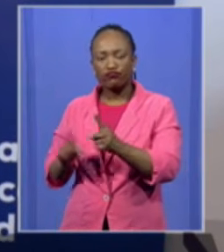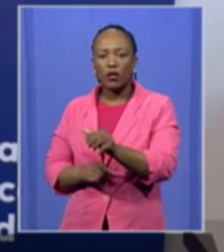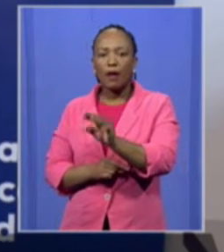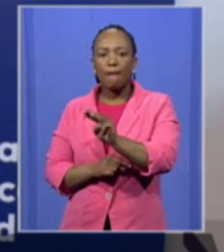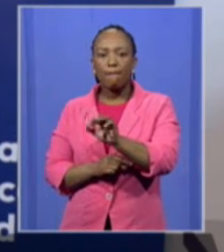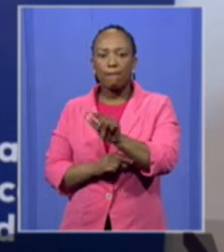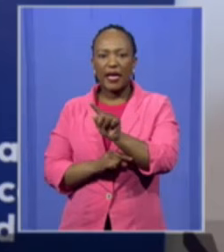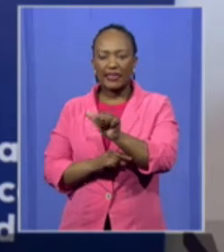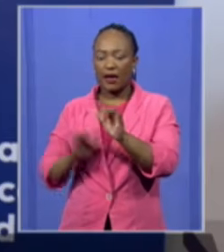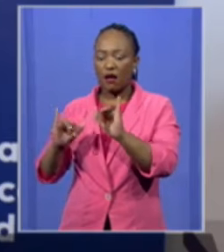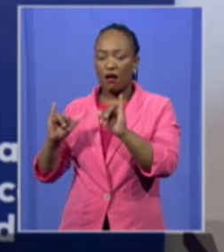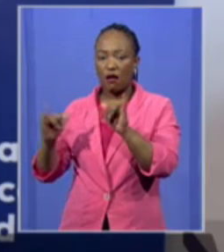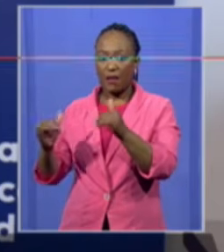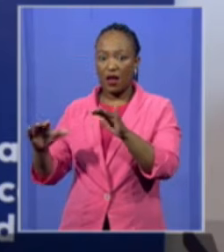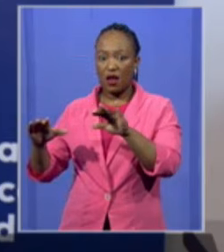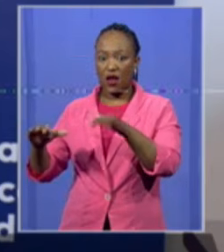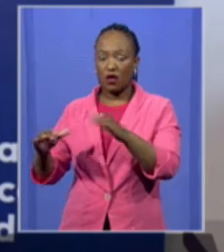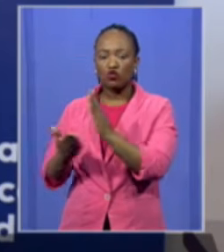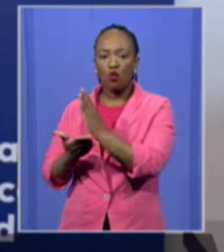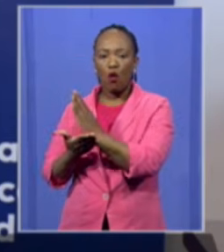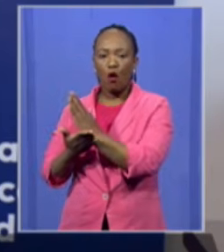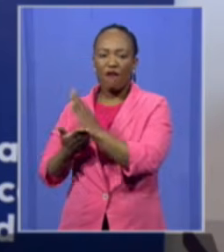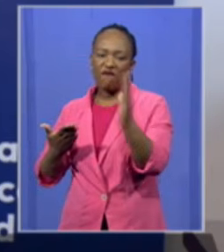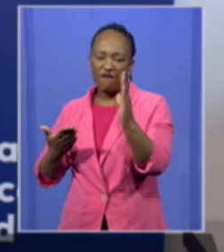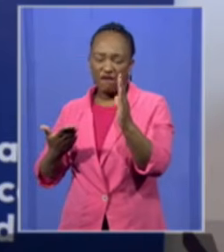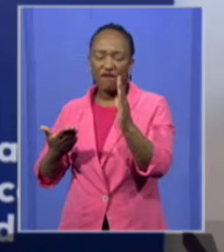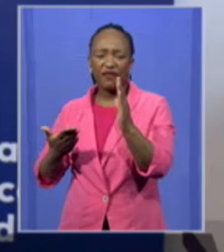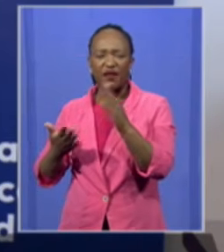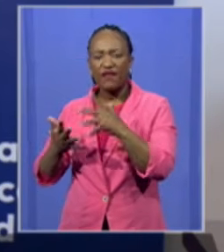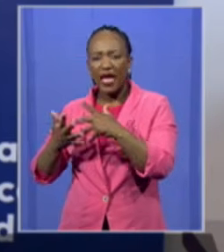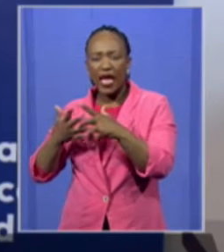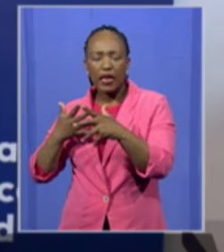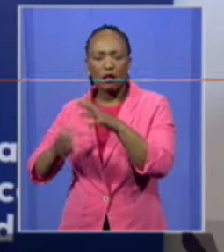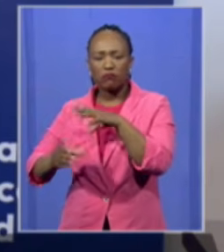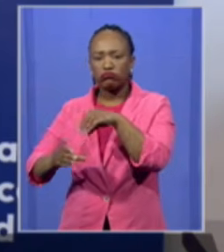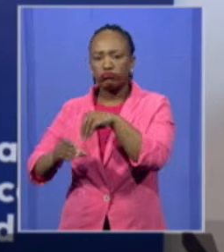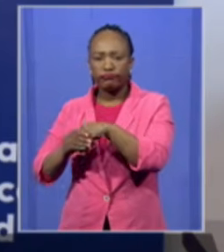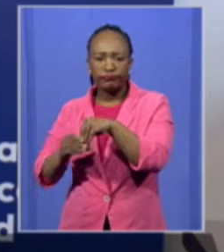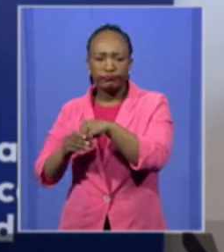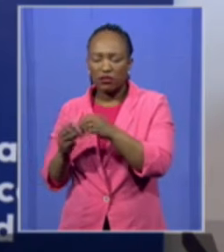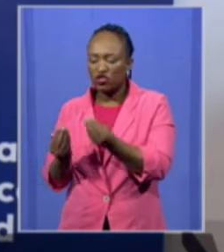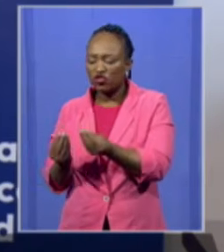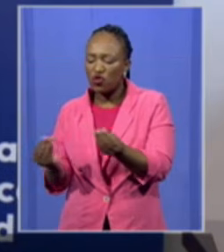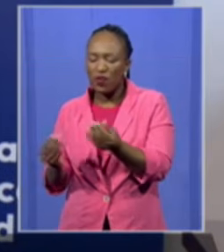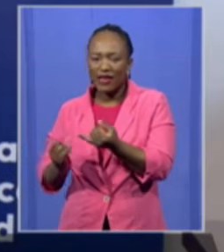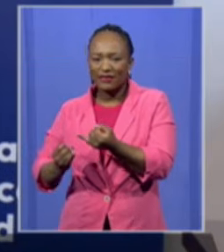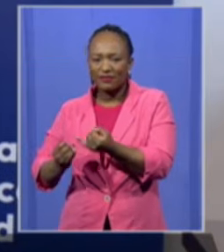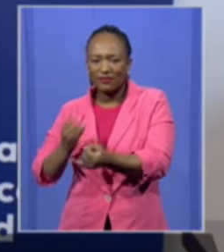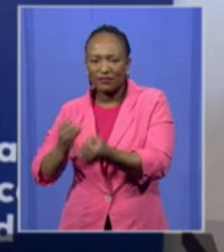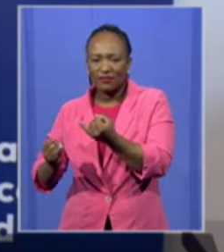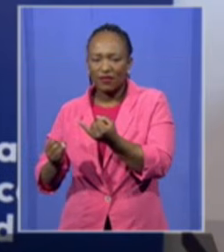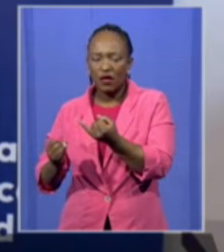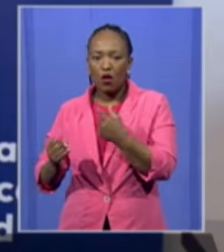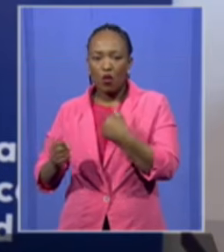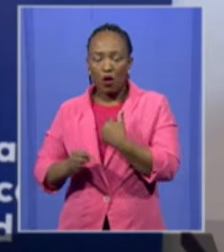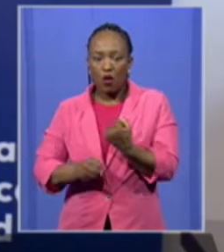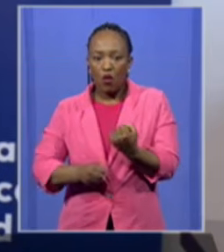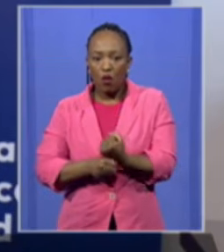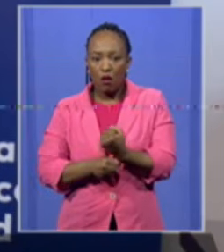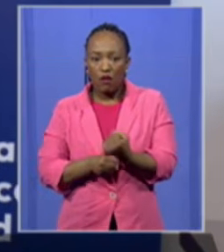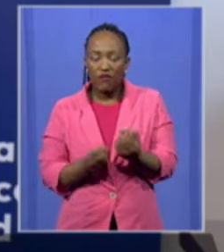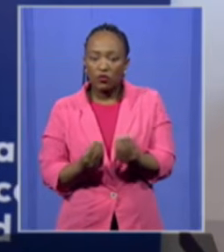tumeletse court judgment because ya re thusa rona as Film and Publication Board, because re bereka thata le bana, re bereka thata le stakeholders within